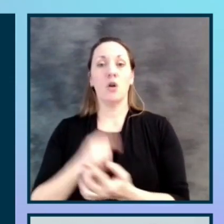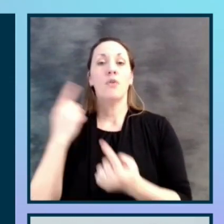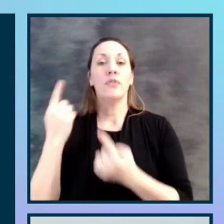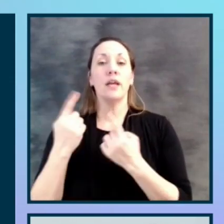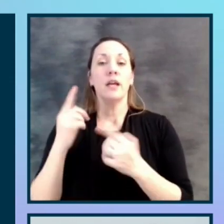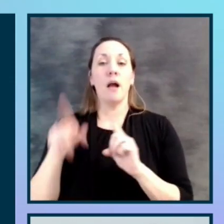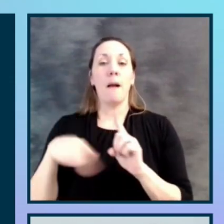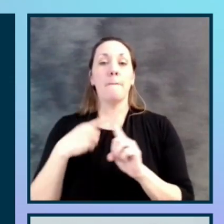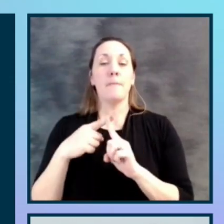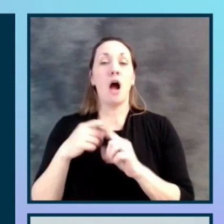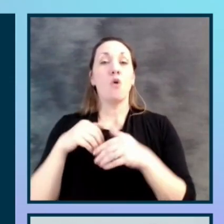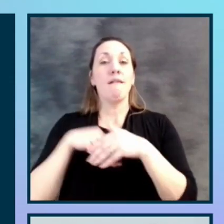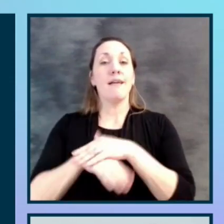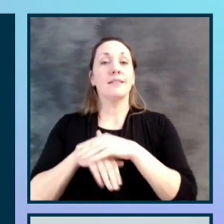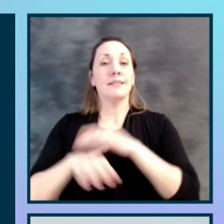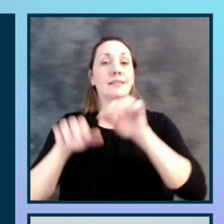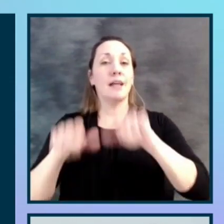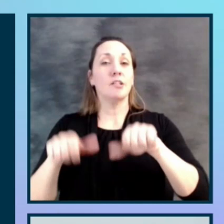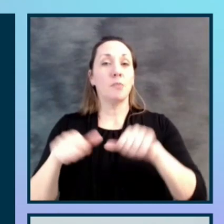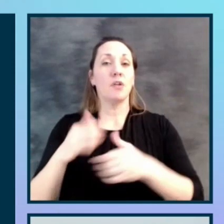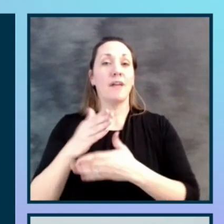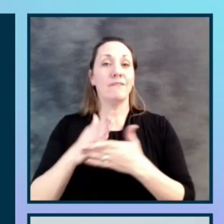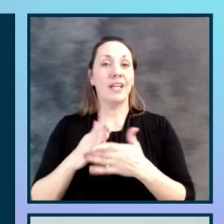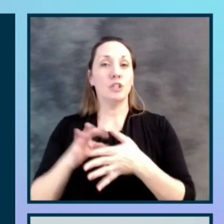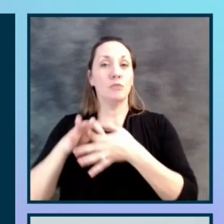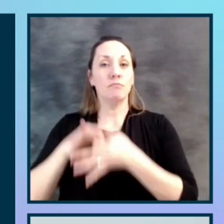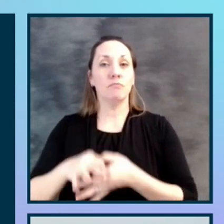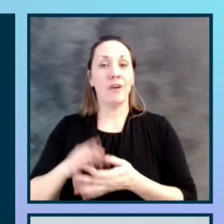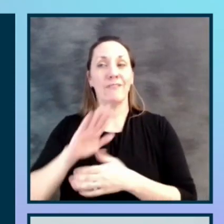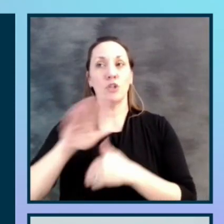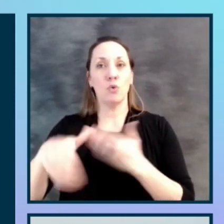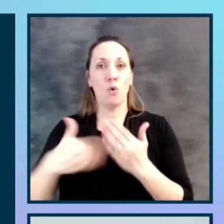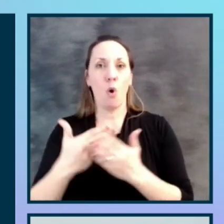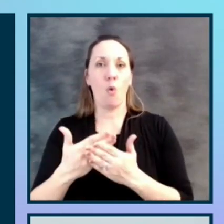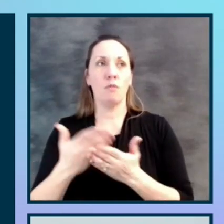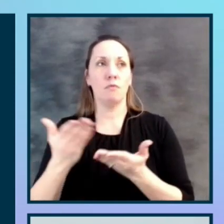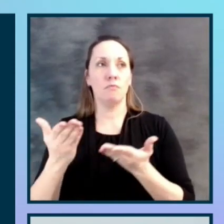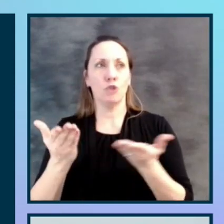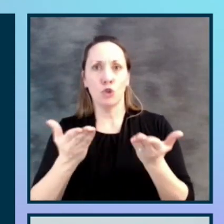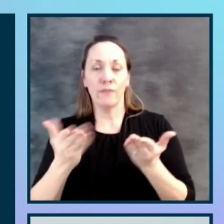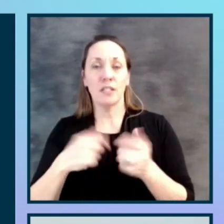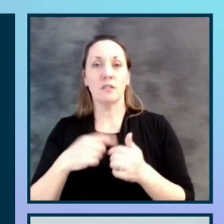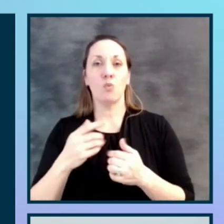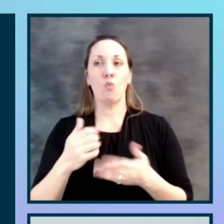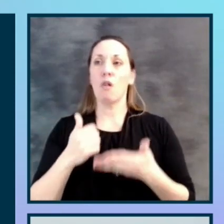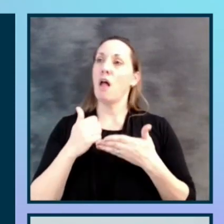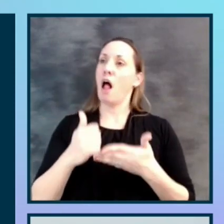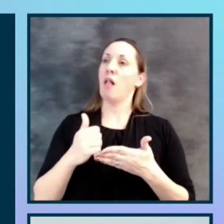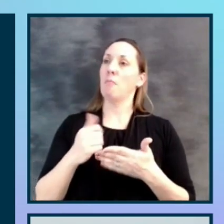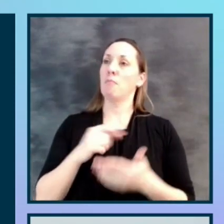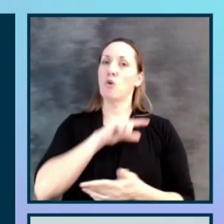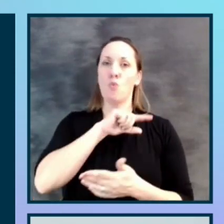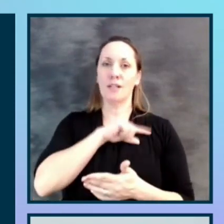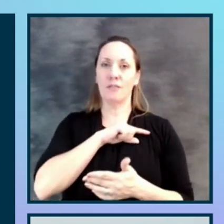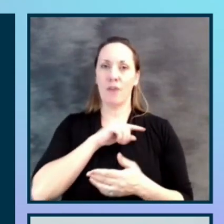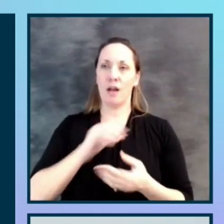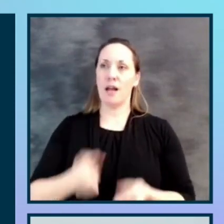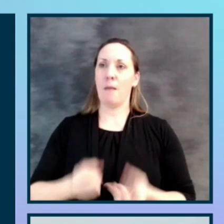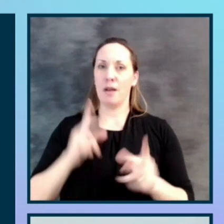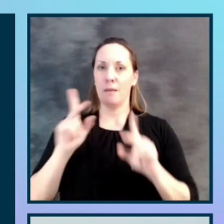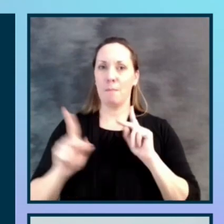an accessibility feature in the context of your entire user base will help quantify the number of people an accessibility feature will